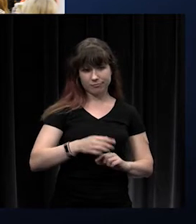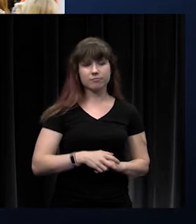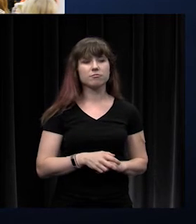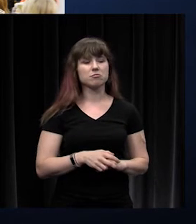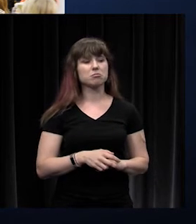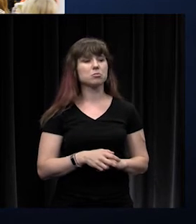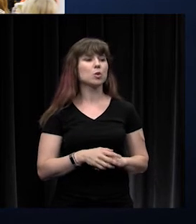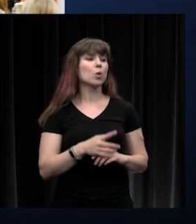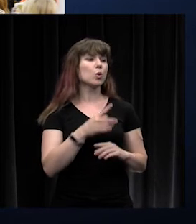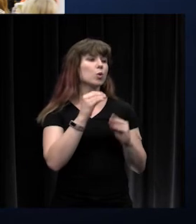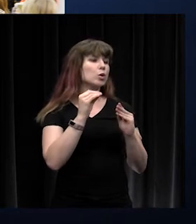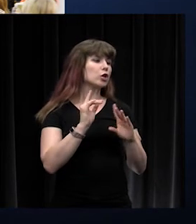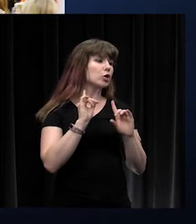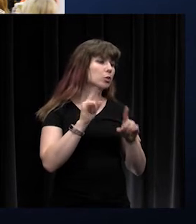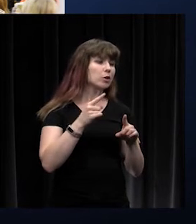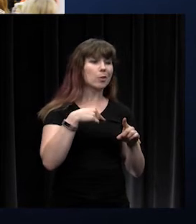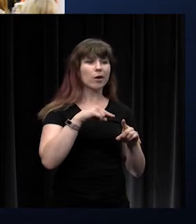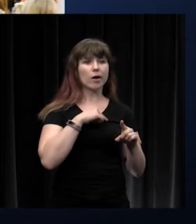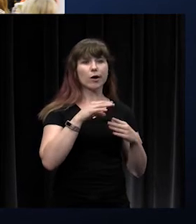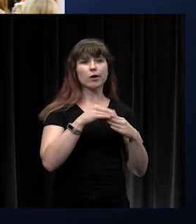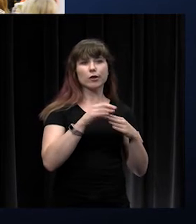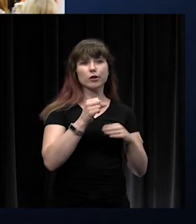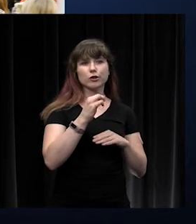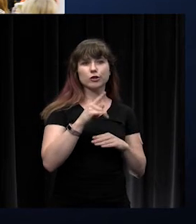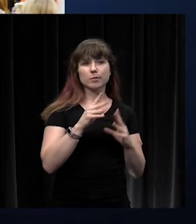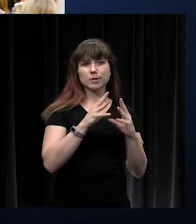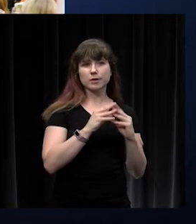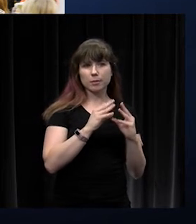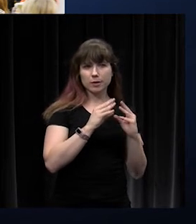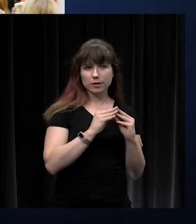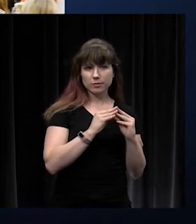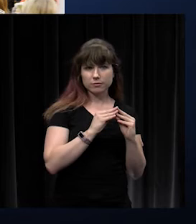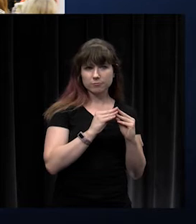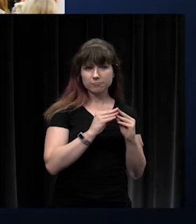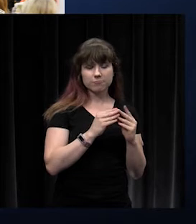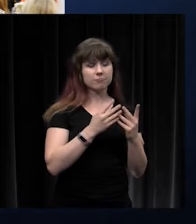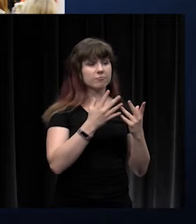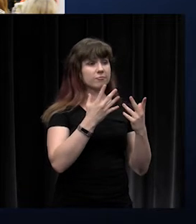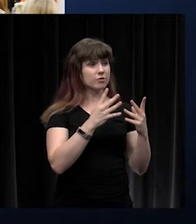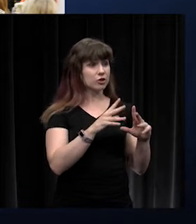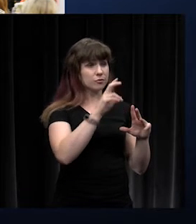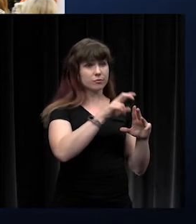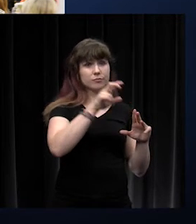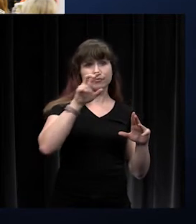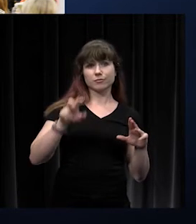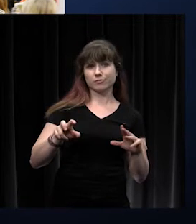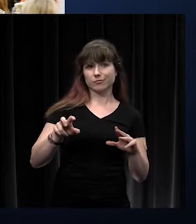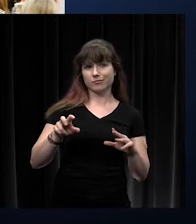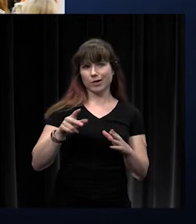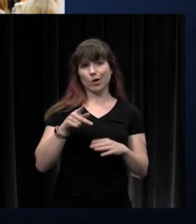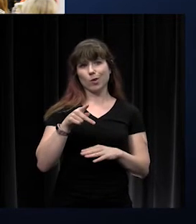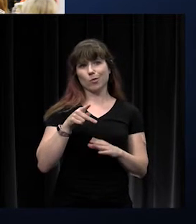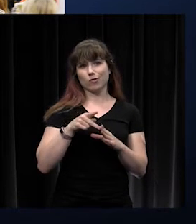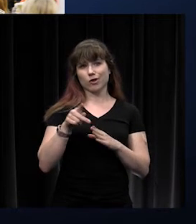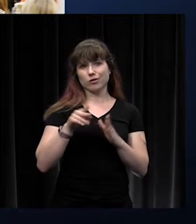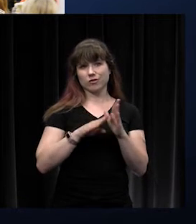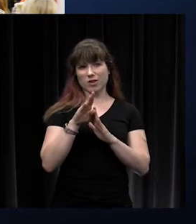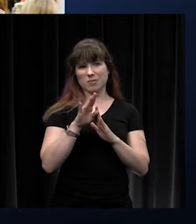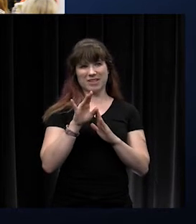and they knew what we'd be working on this school year, they had the opportunity to attend professional development during the summer that aligned